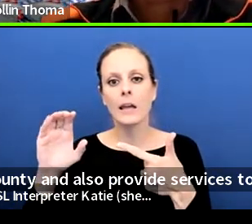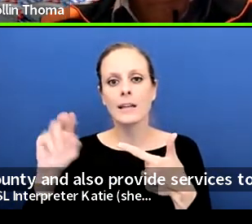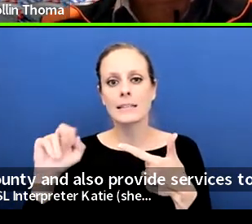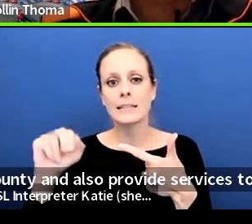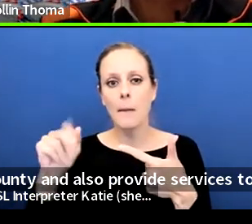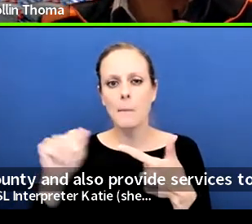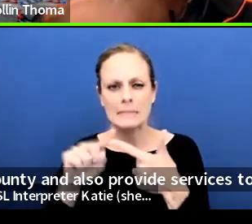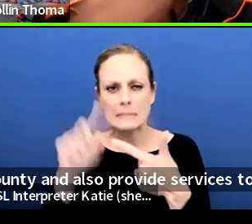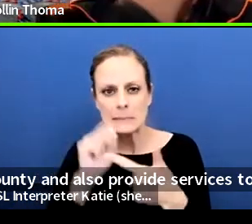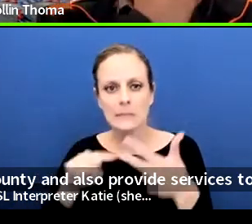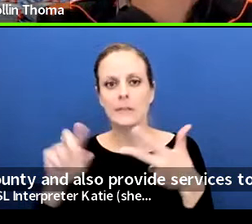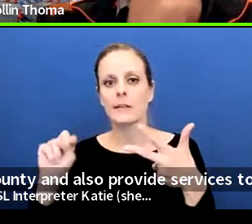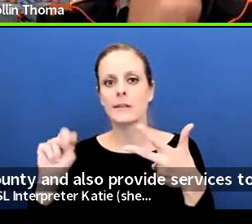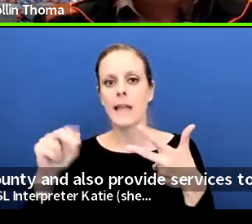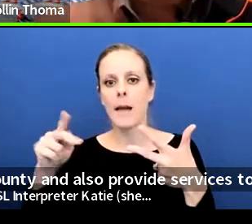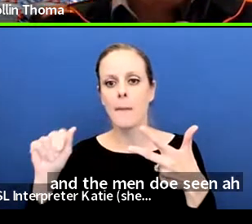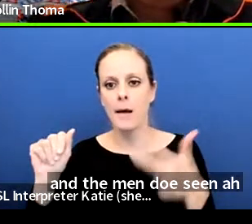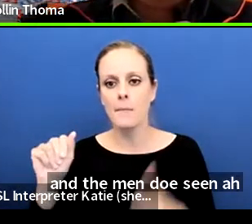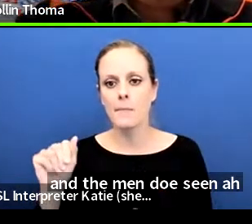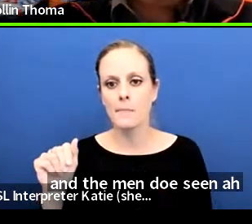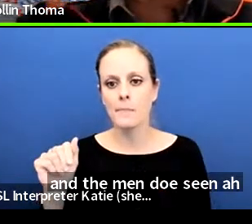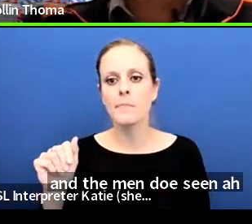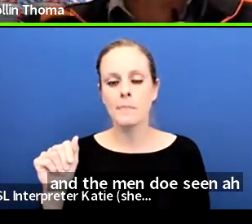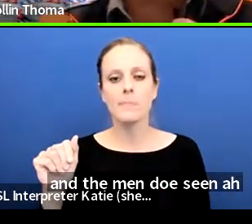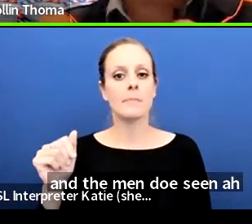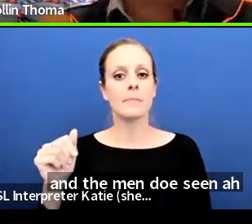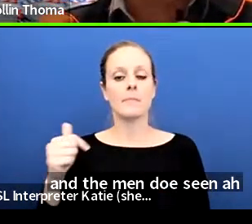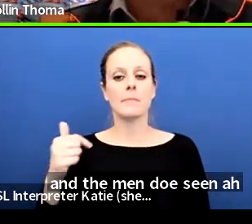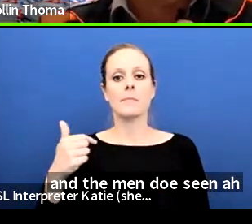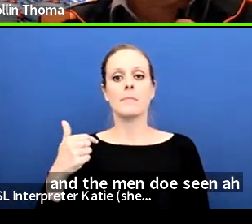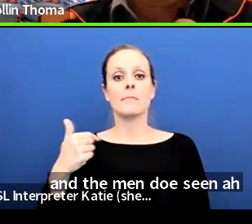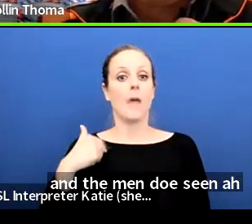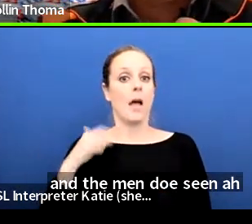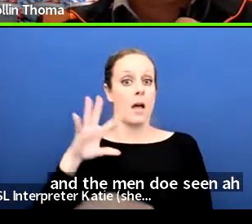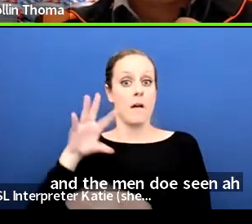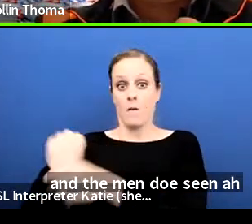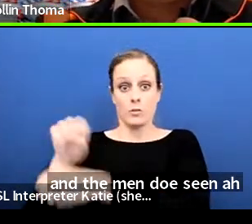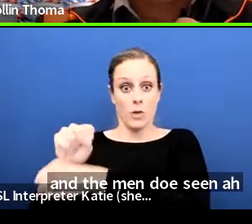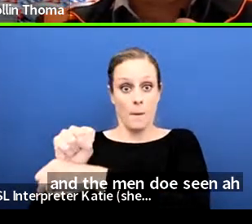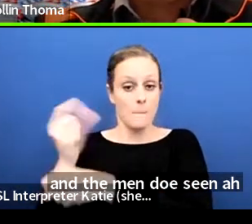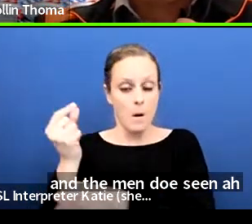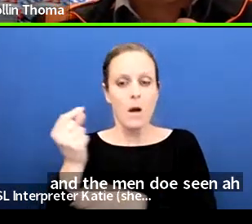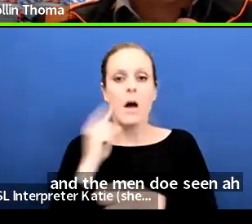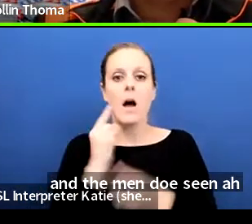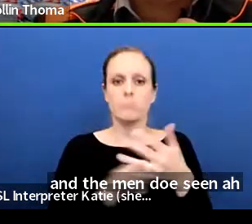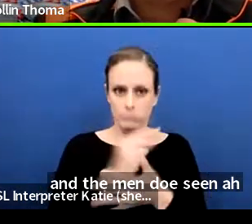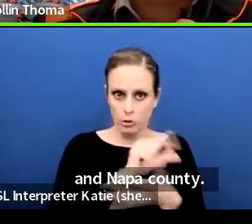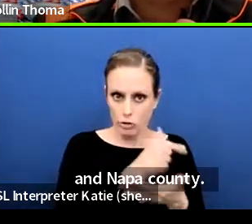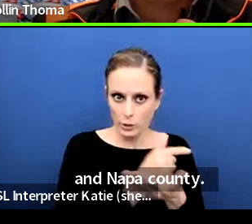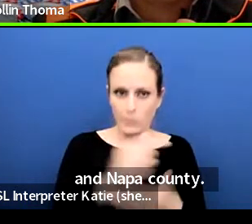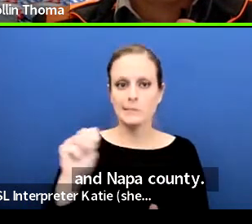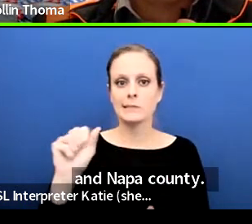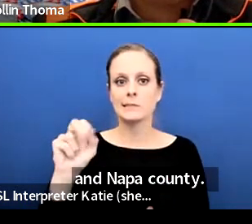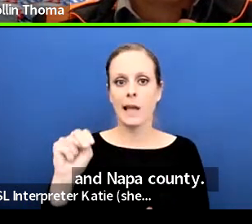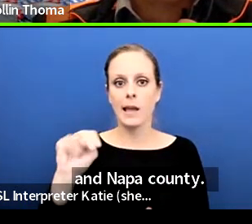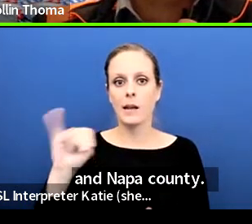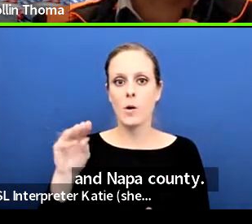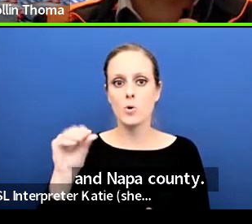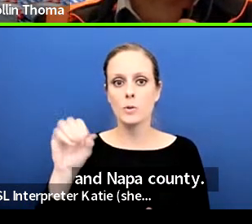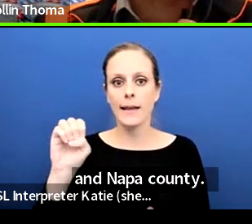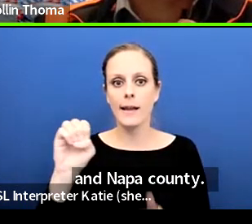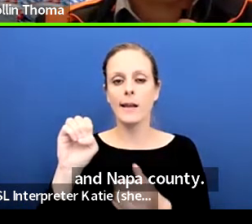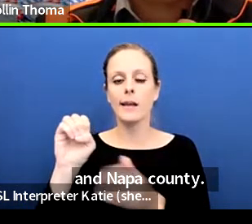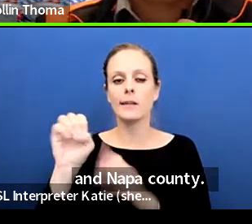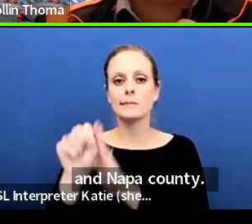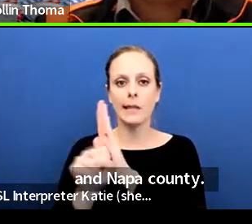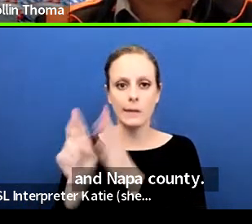County. I got interested in this job. I graduated Summer State with a bachelor's